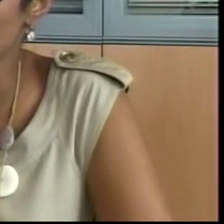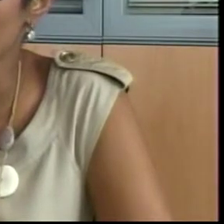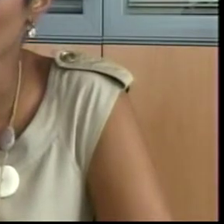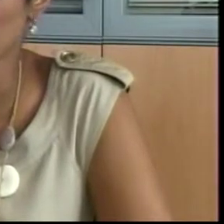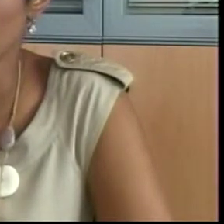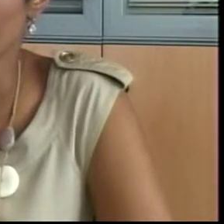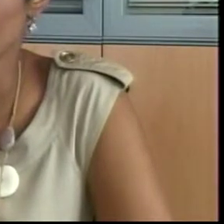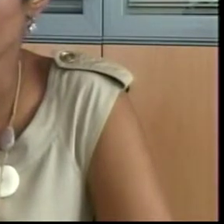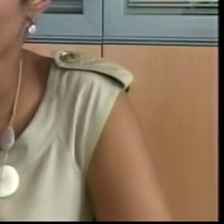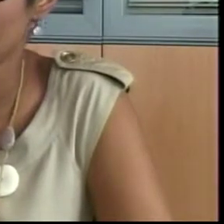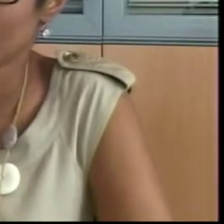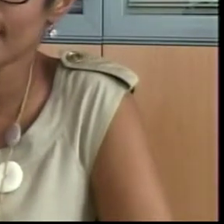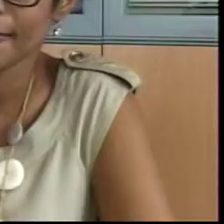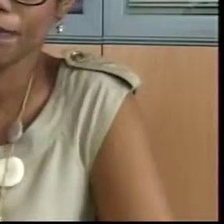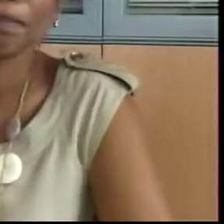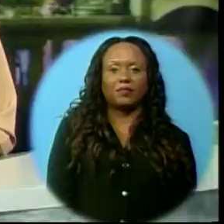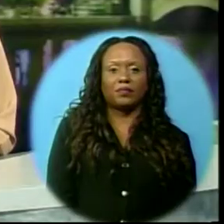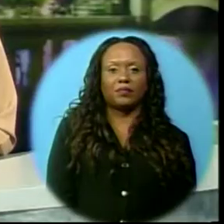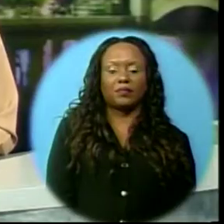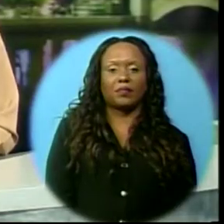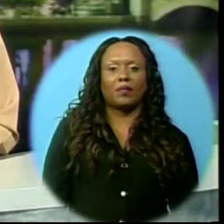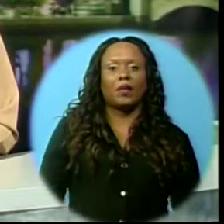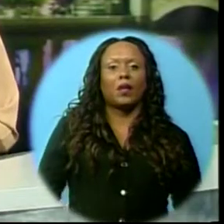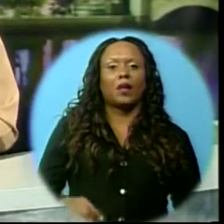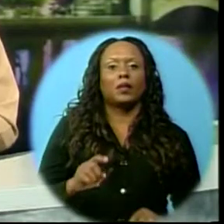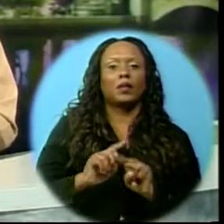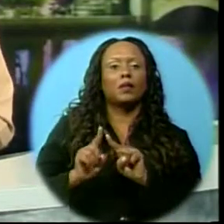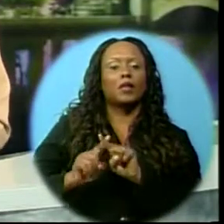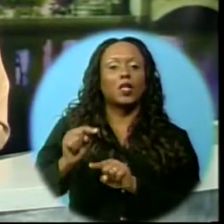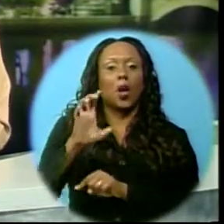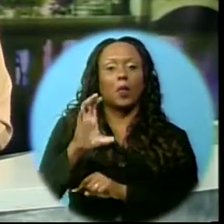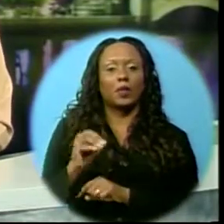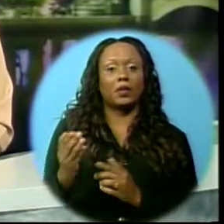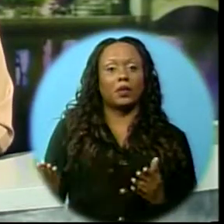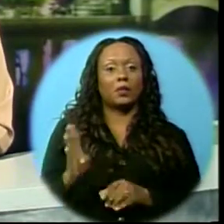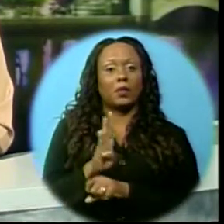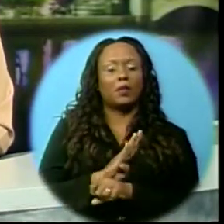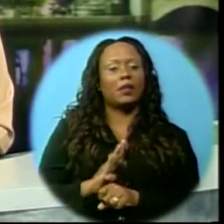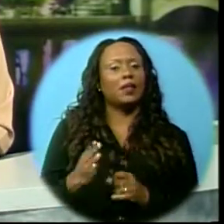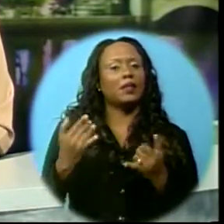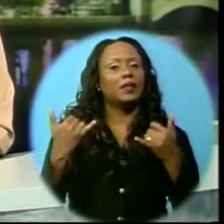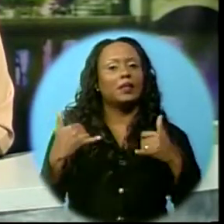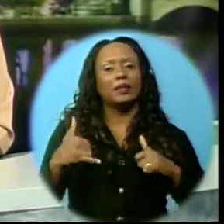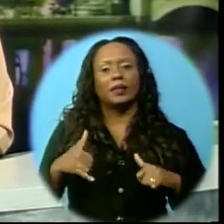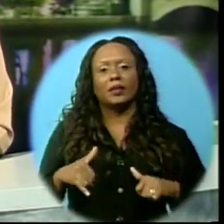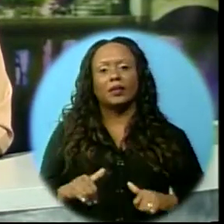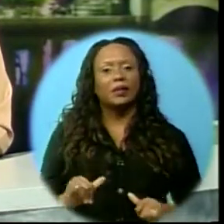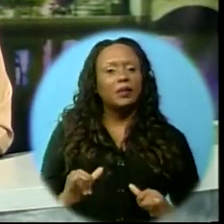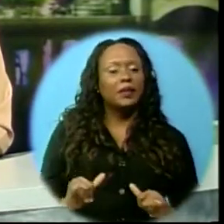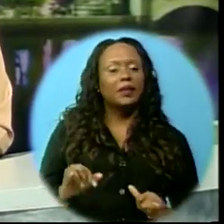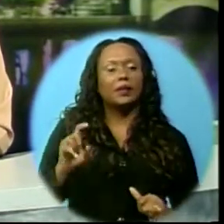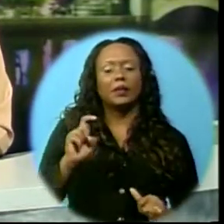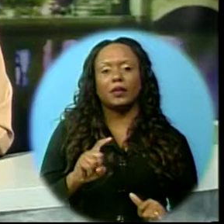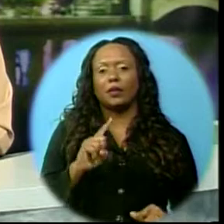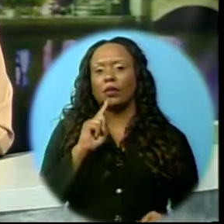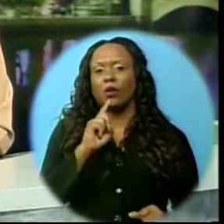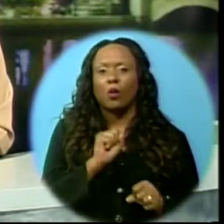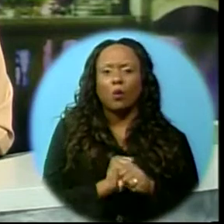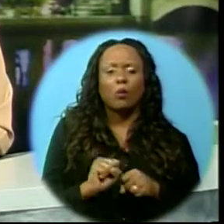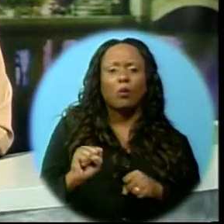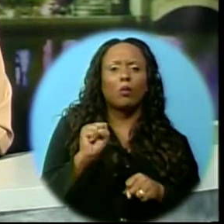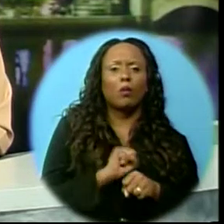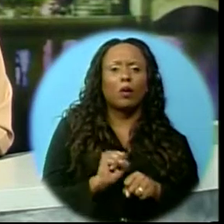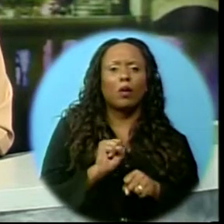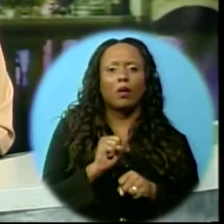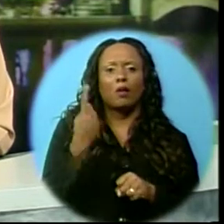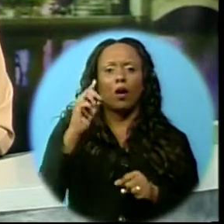to 5, but on a 24/7 basis. Well, companies in Barbados still have a long way to go before they can be deemed compliant